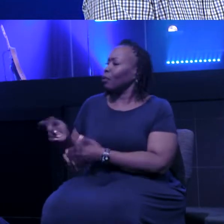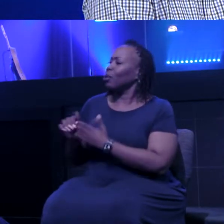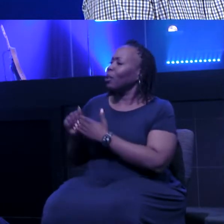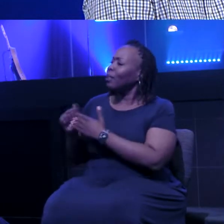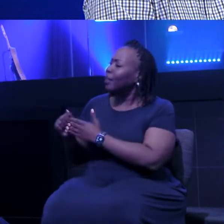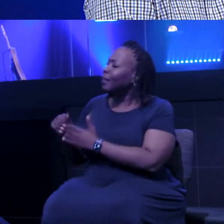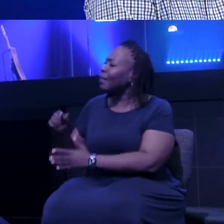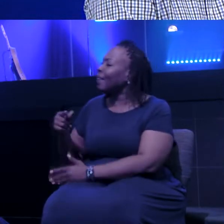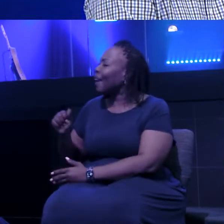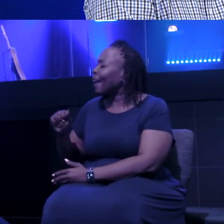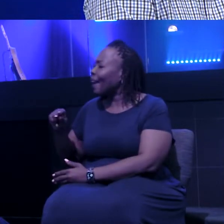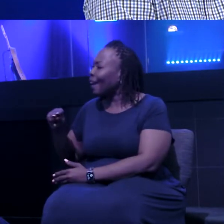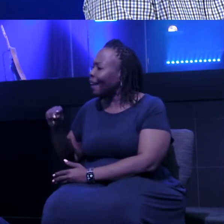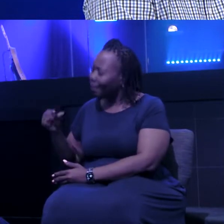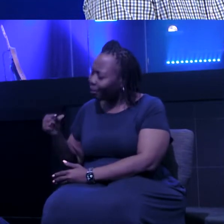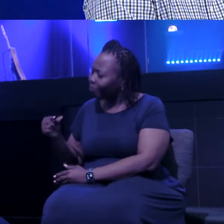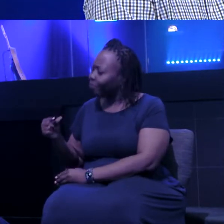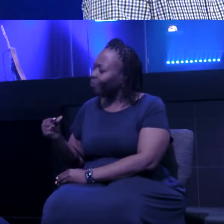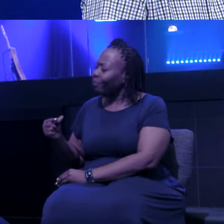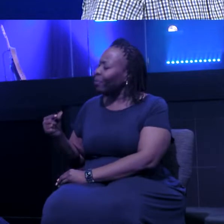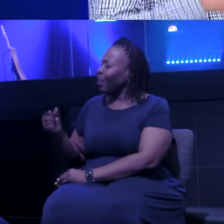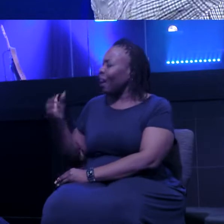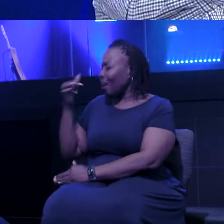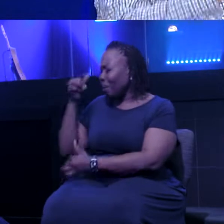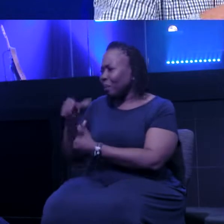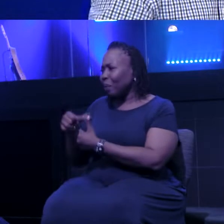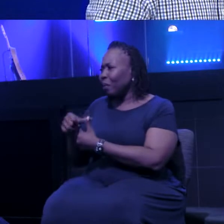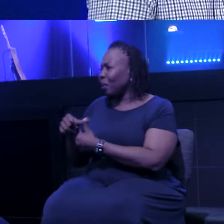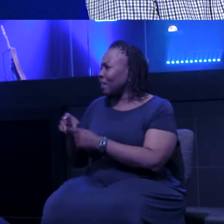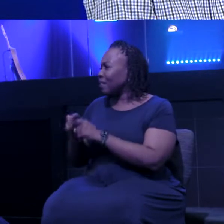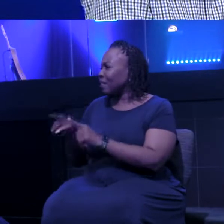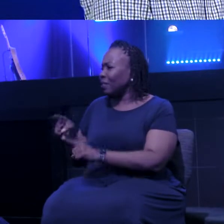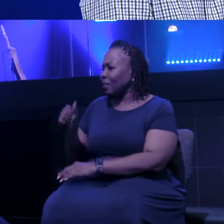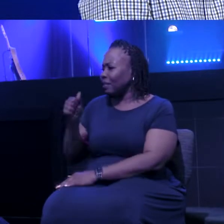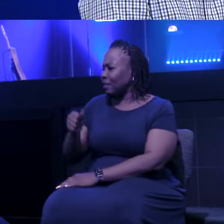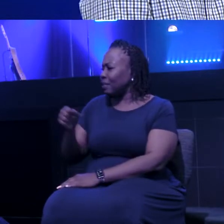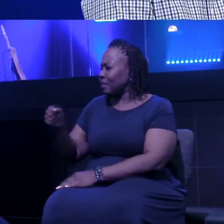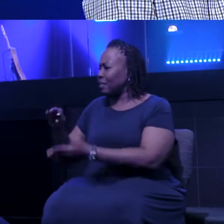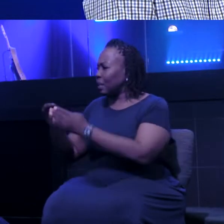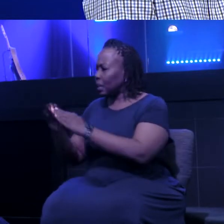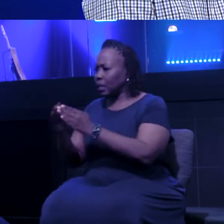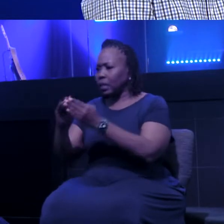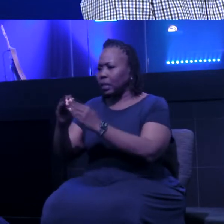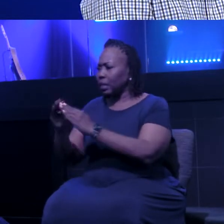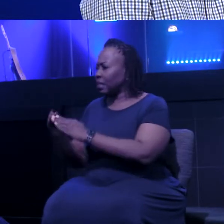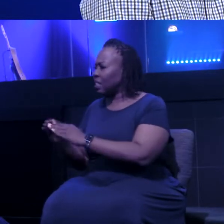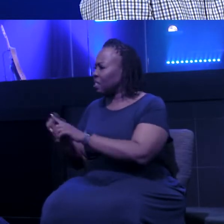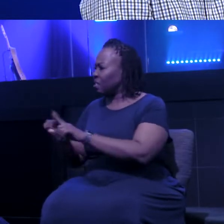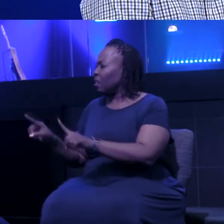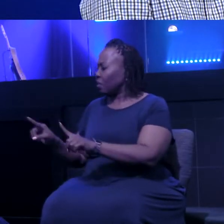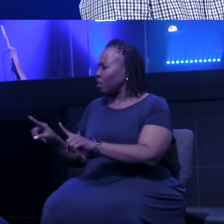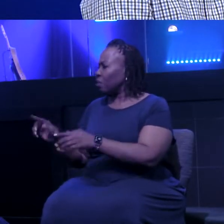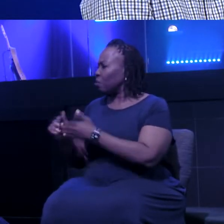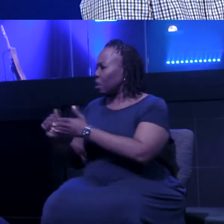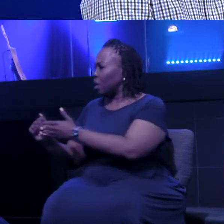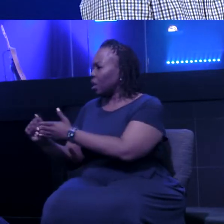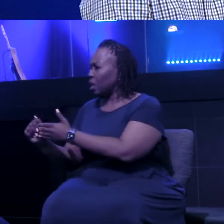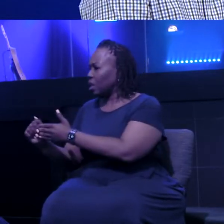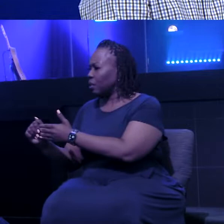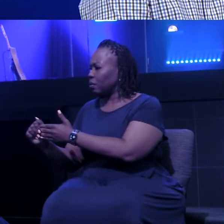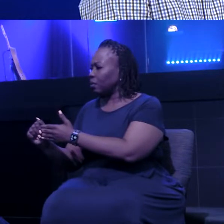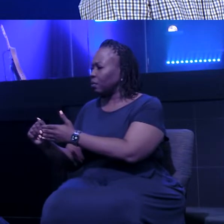said it. You had like different locations, different cities that you're the gangs that you were leading. Yes.